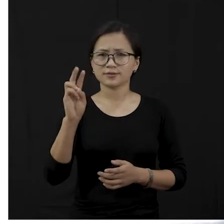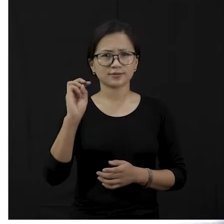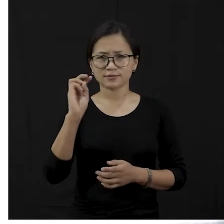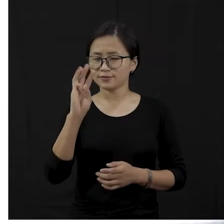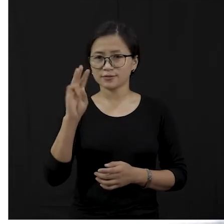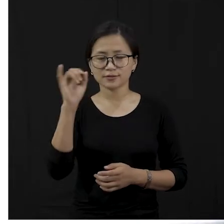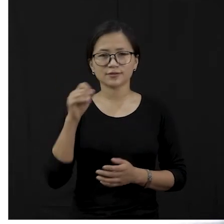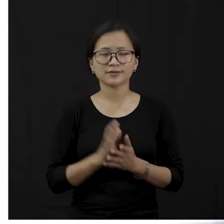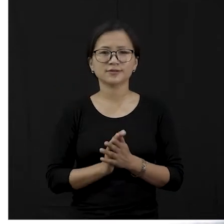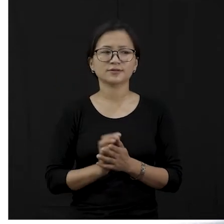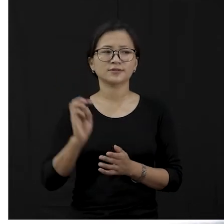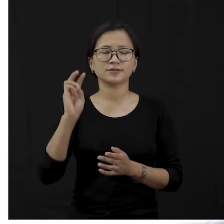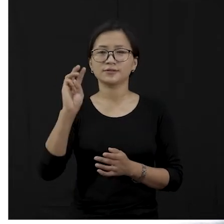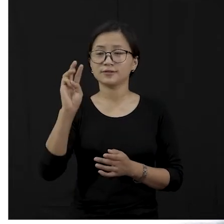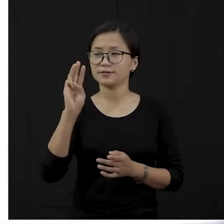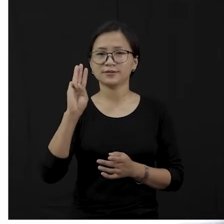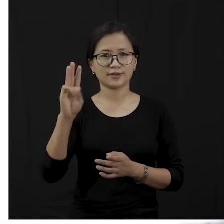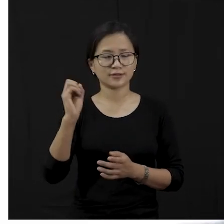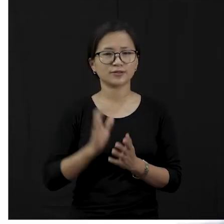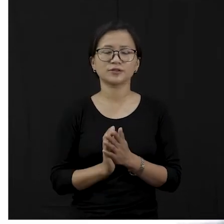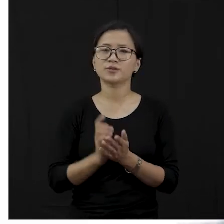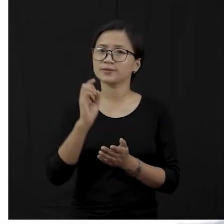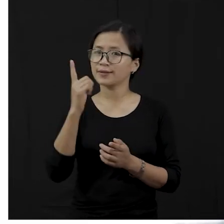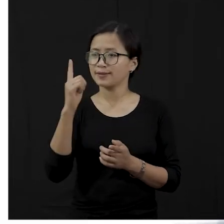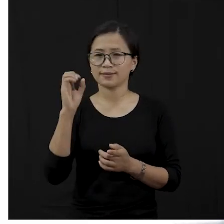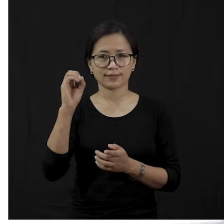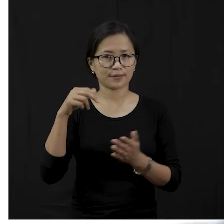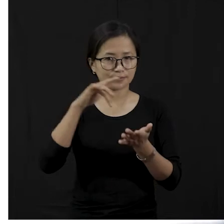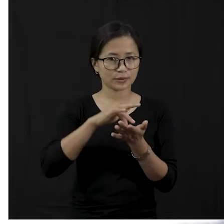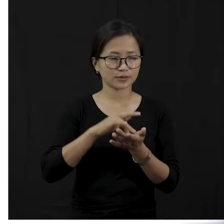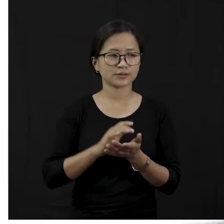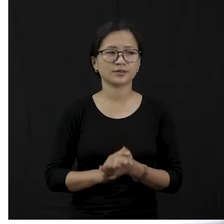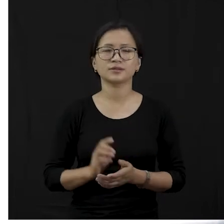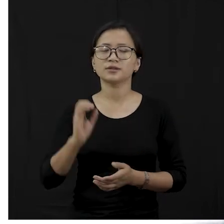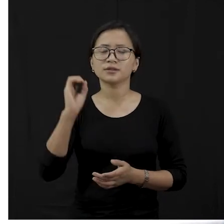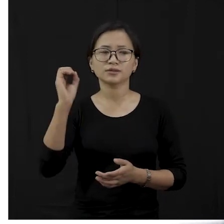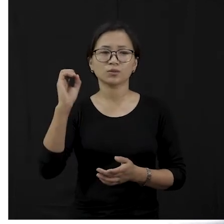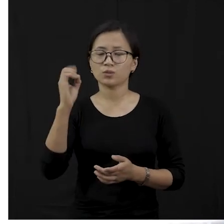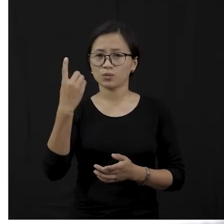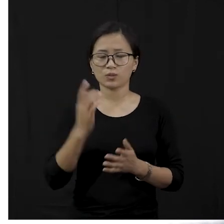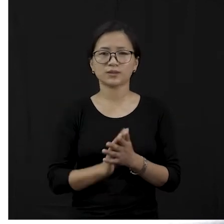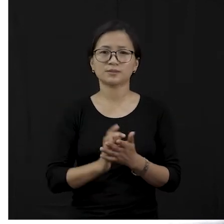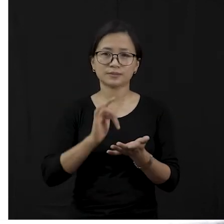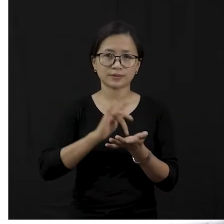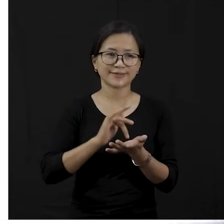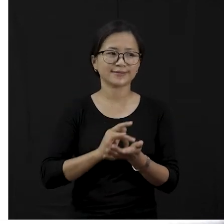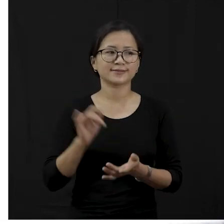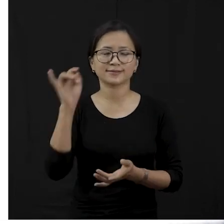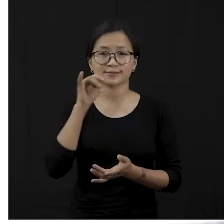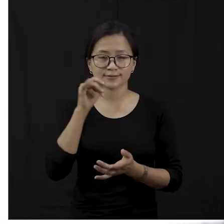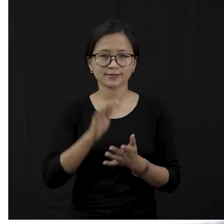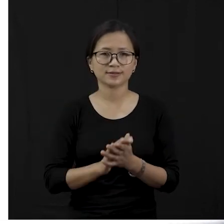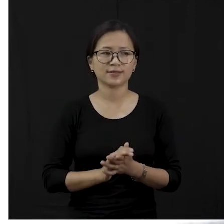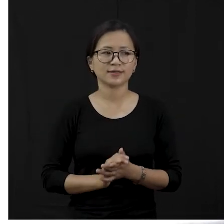tens place and 6 is in ones place. 52, 5 is in tens place and 2 is